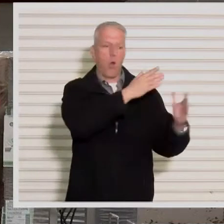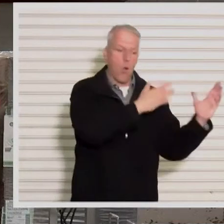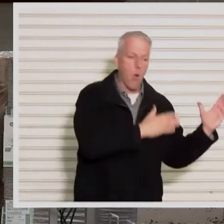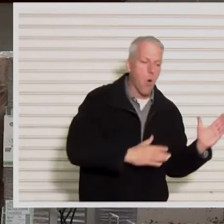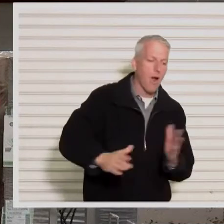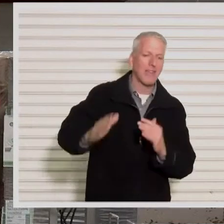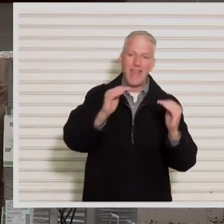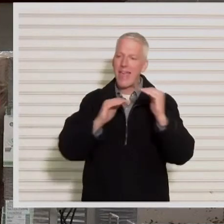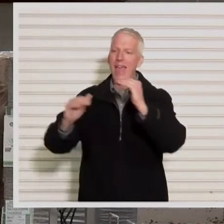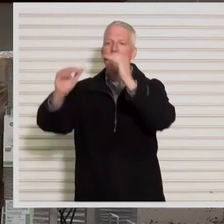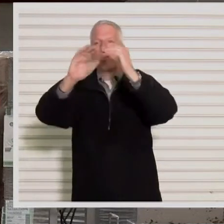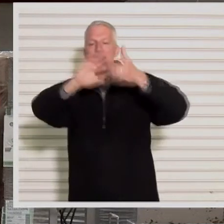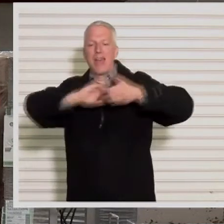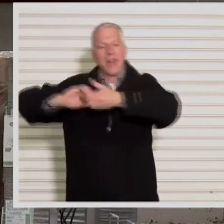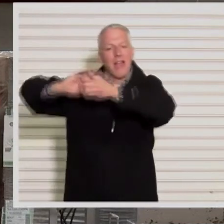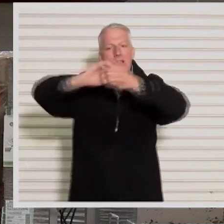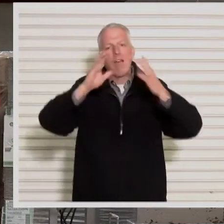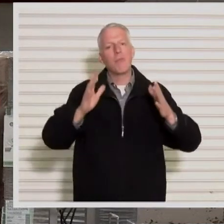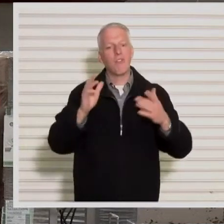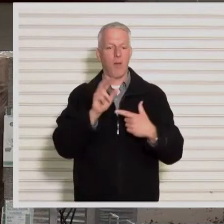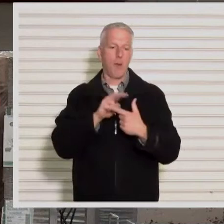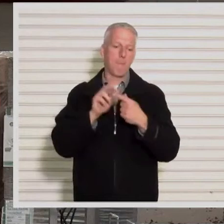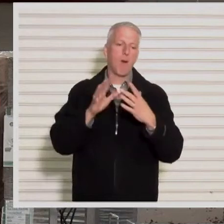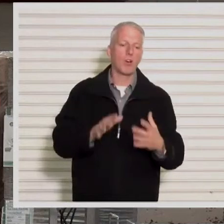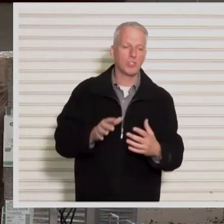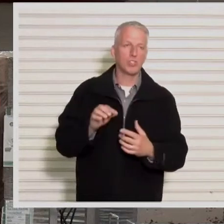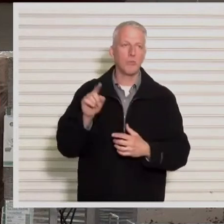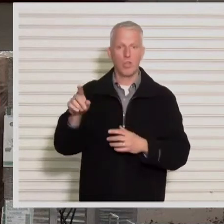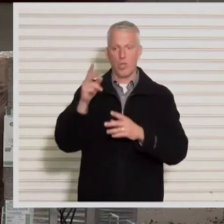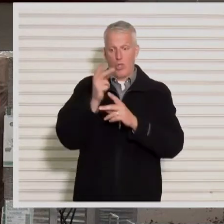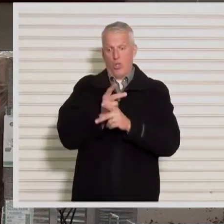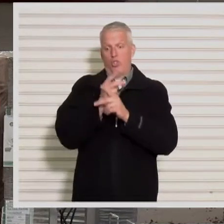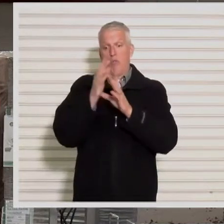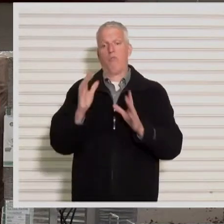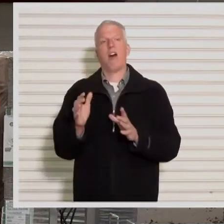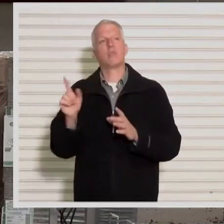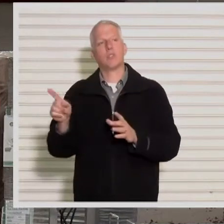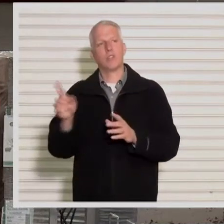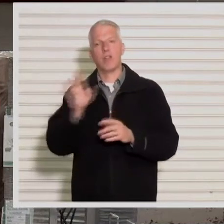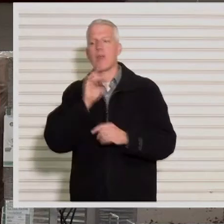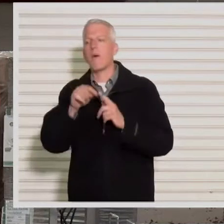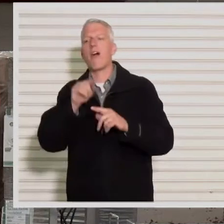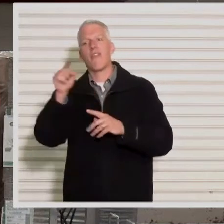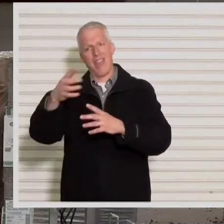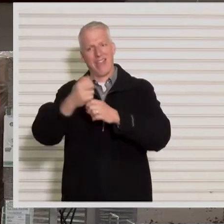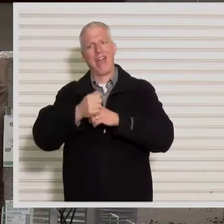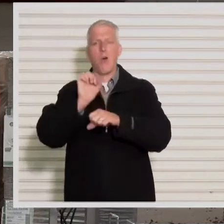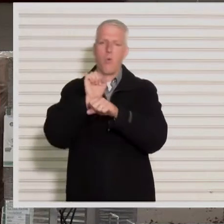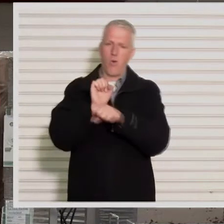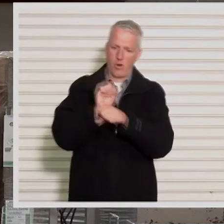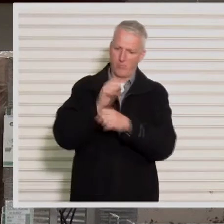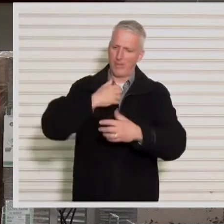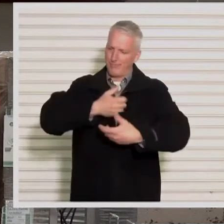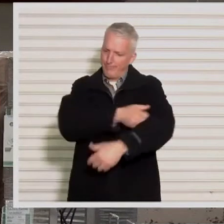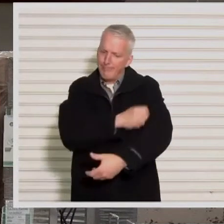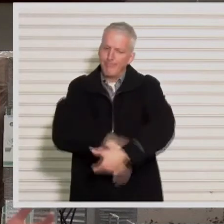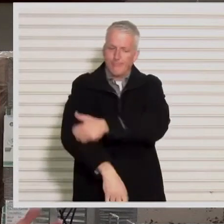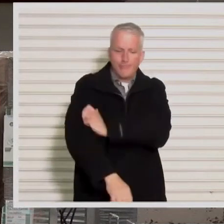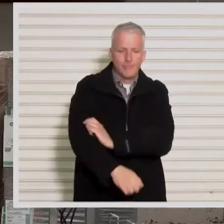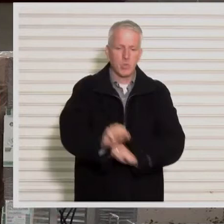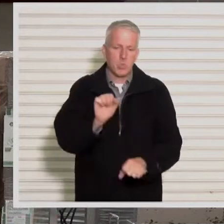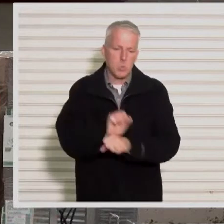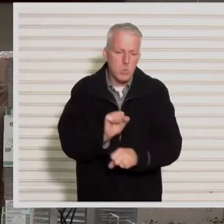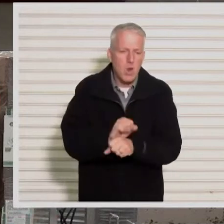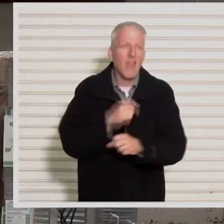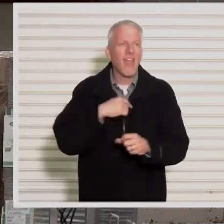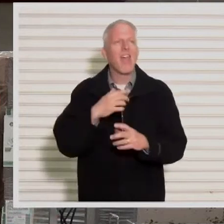equity collaborative, partnerships that the supervisor was just referencing, and they got working. And they came to